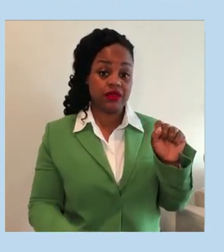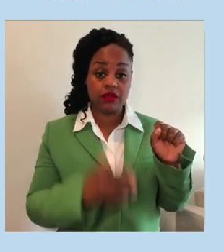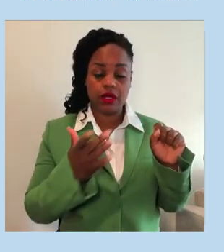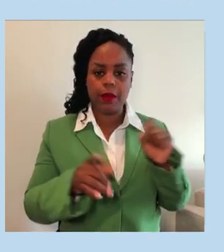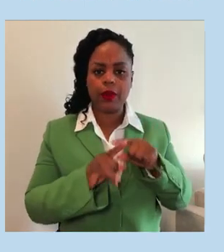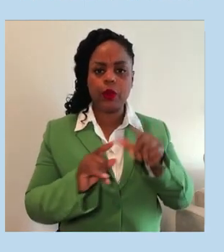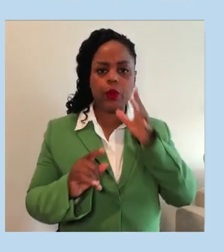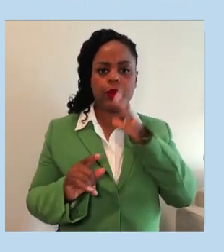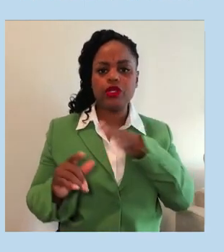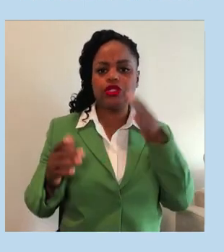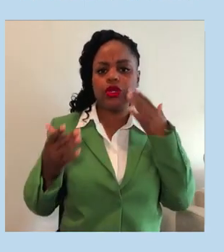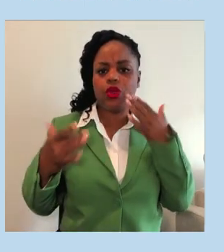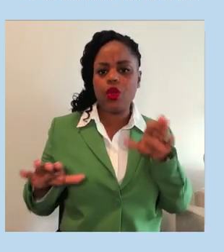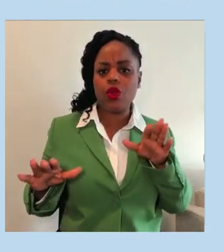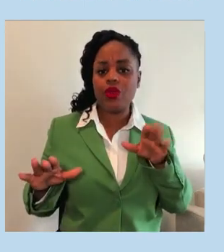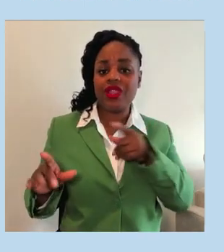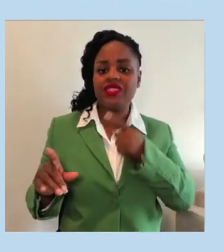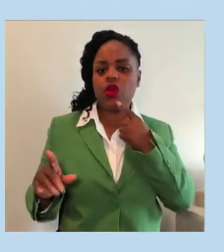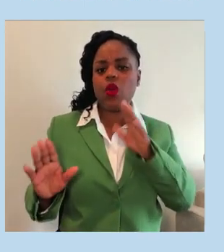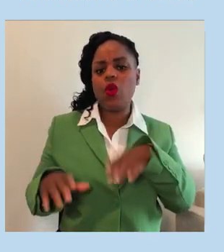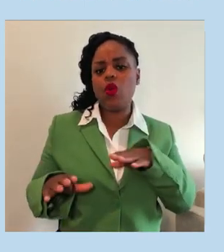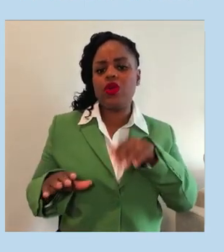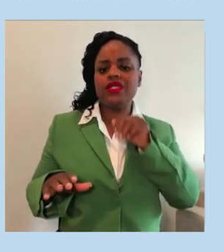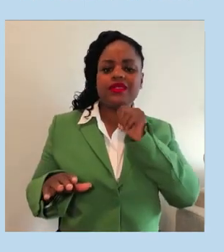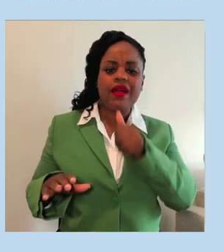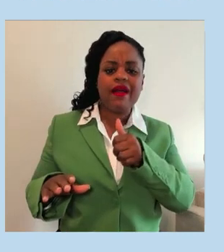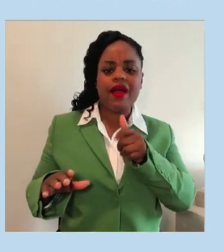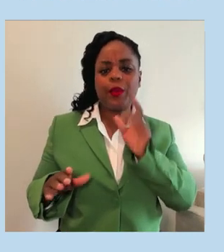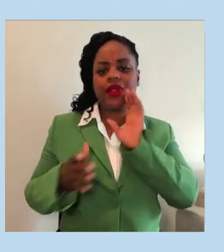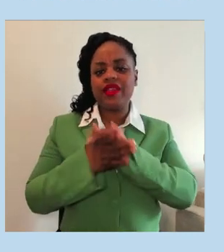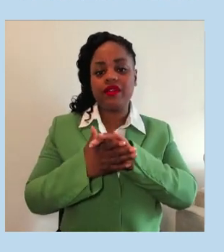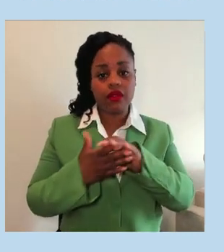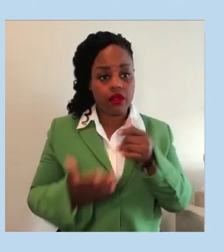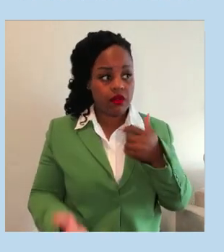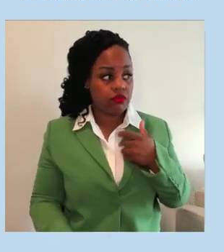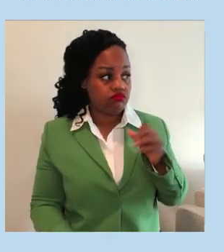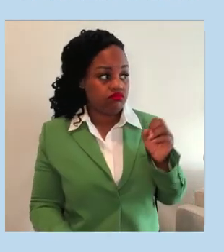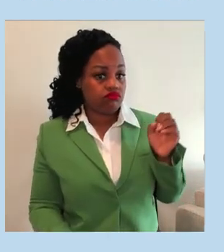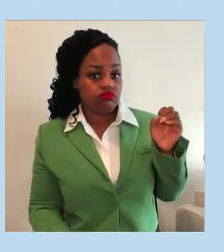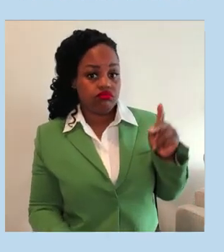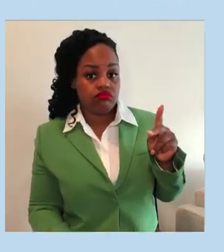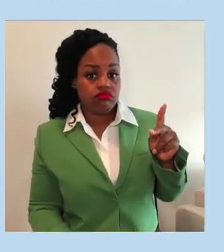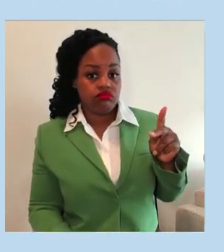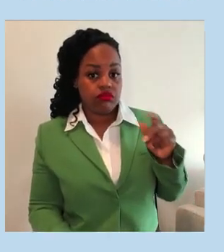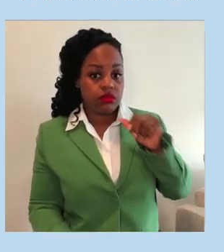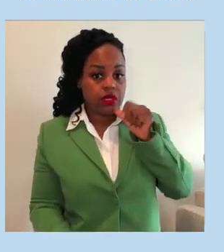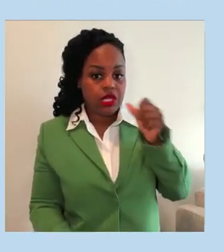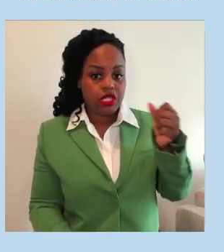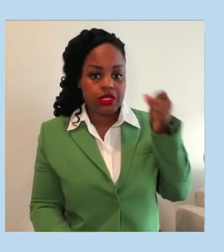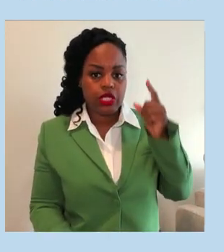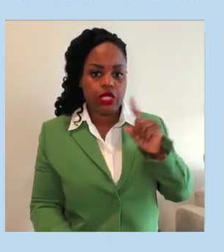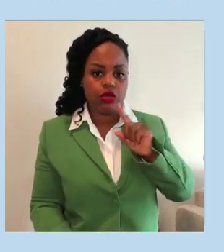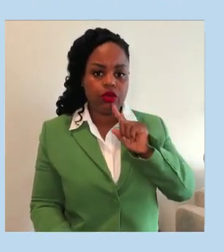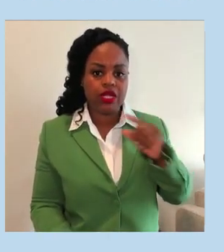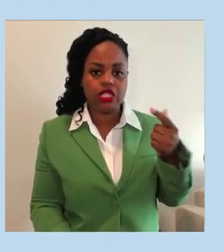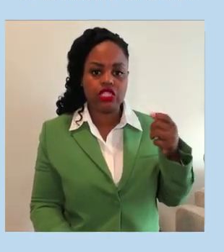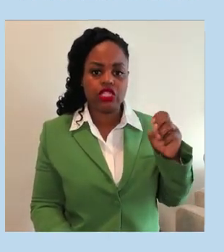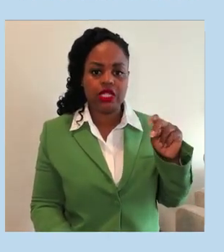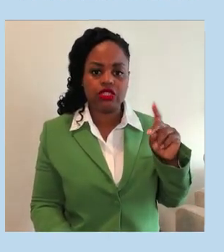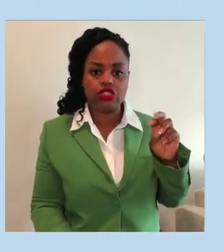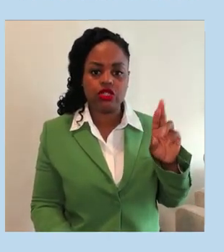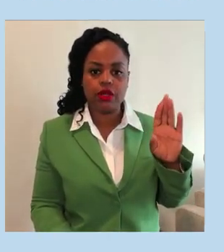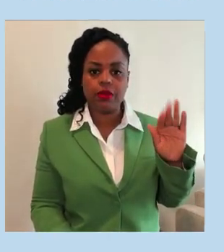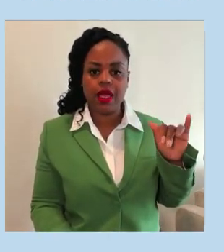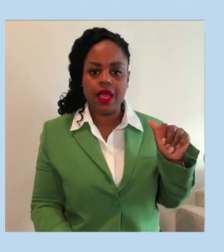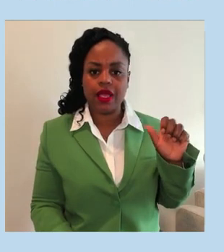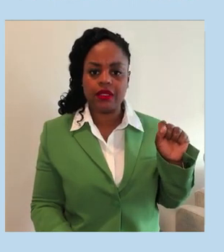I believe healthcare and gender are cross-cutting issues. So we need to be able to invest. We need to be able to be deliberate in the